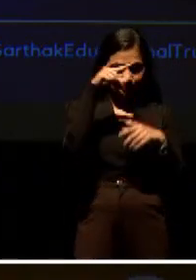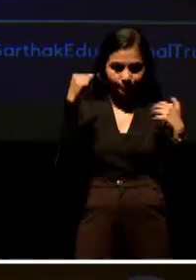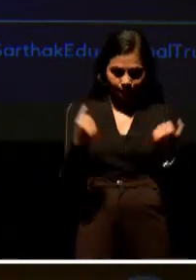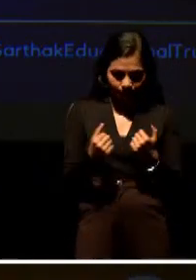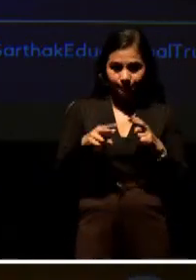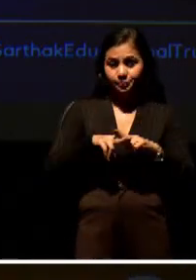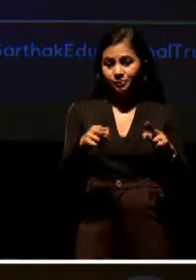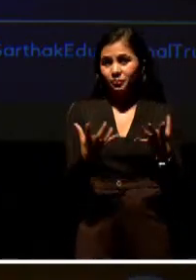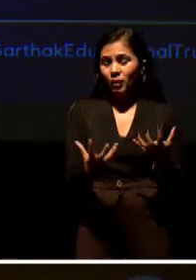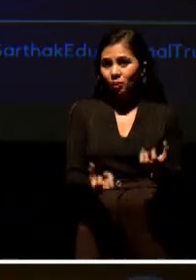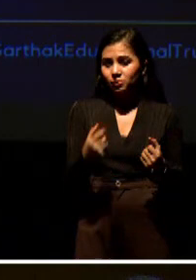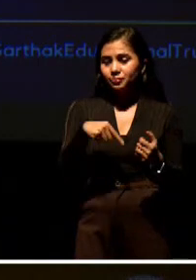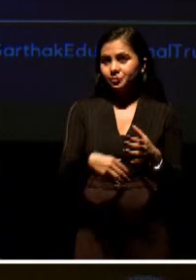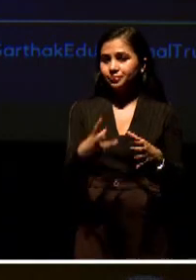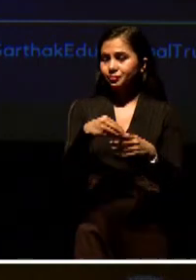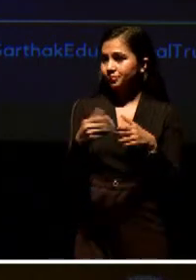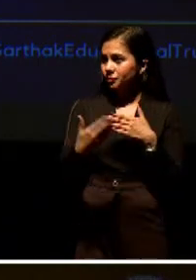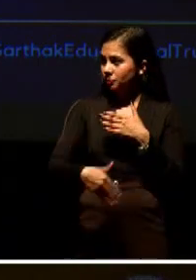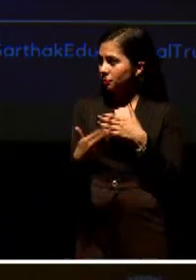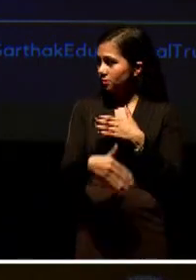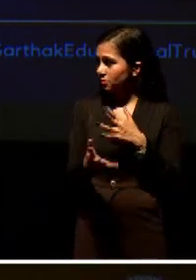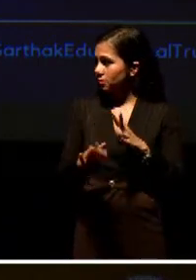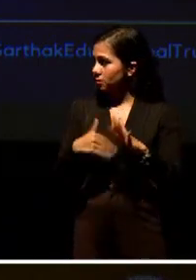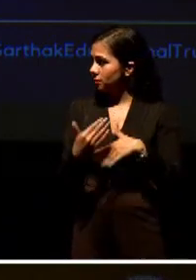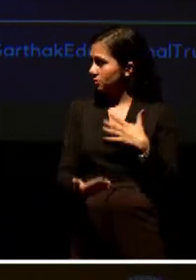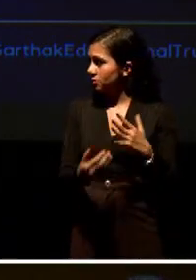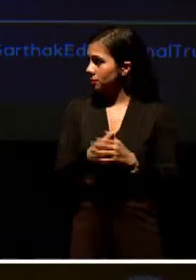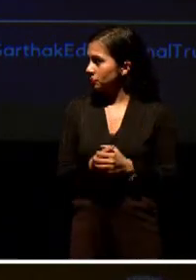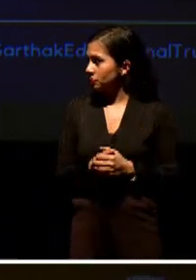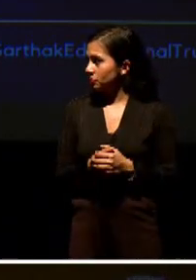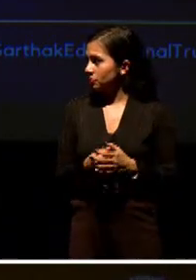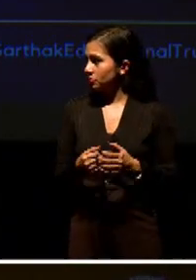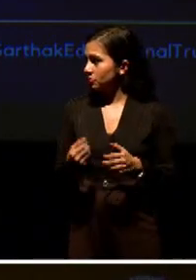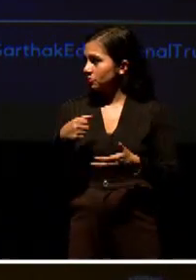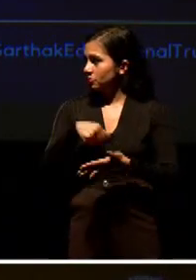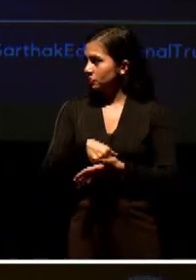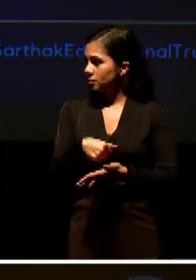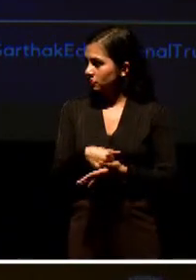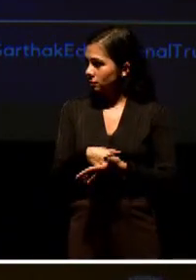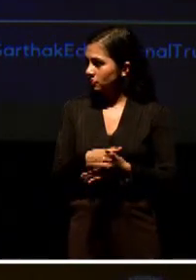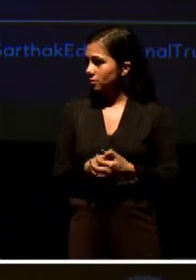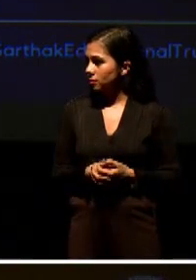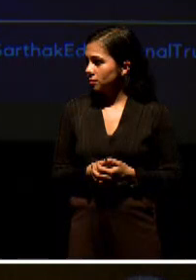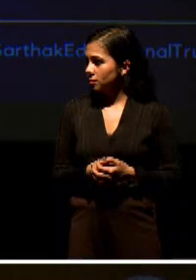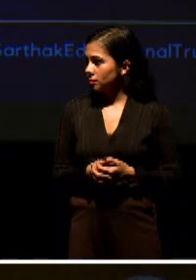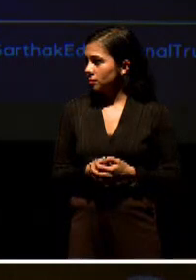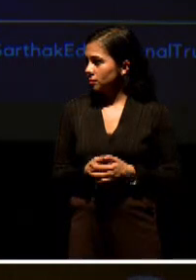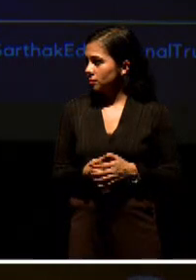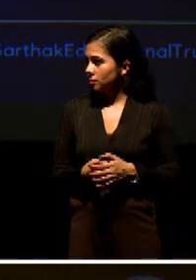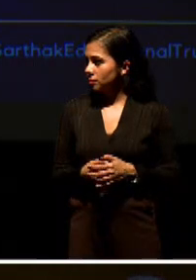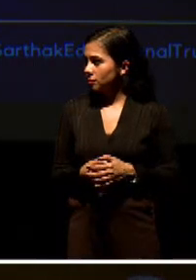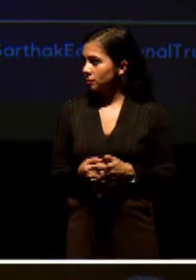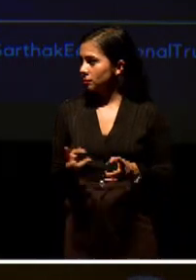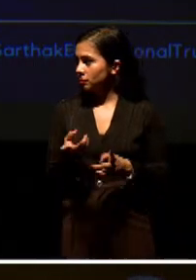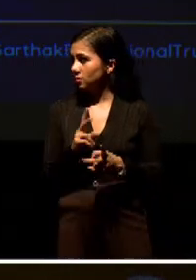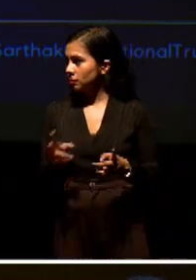still is not available in the country. I'm talking from basically from the devices point of view.